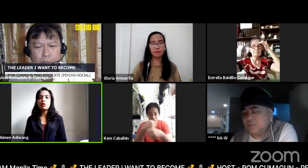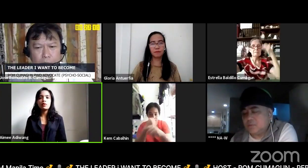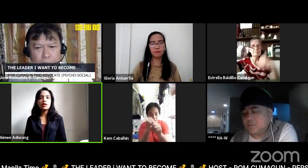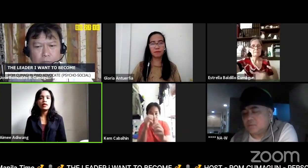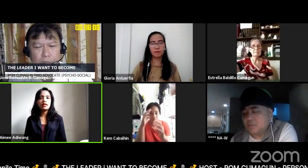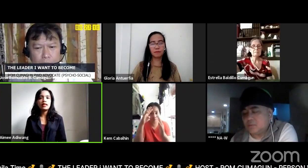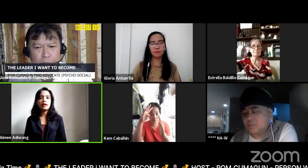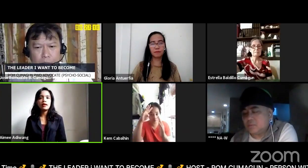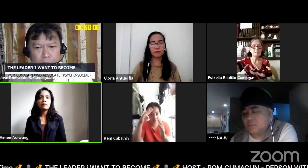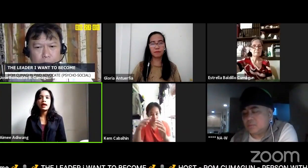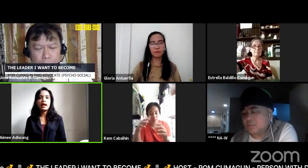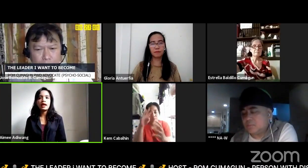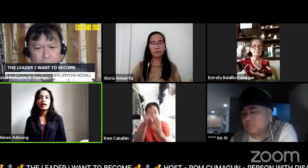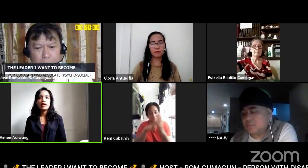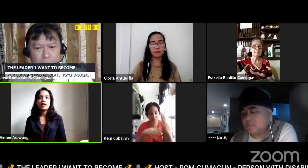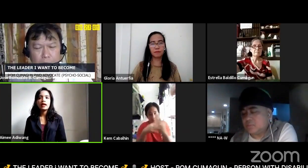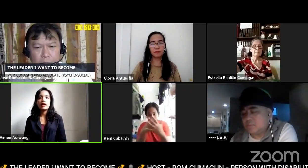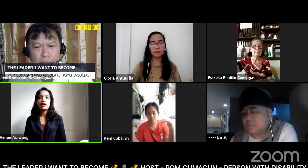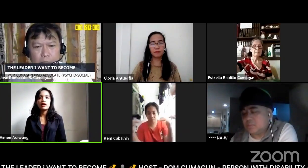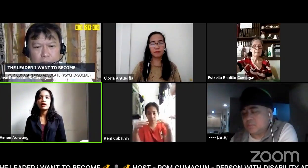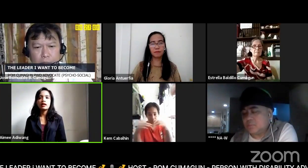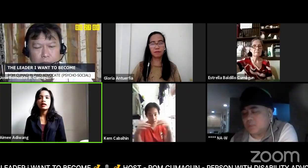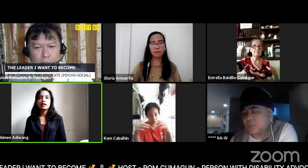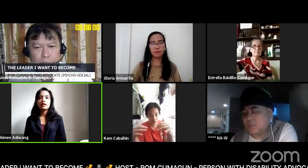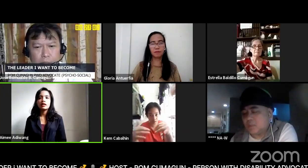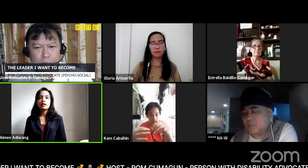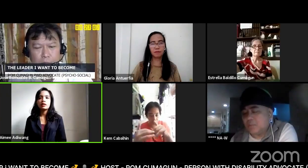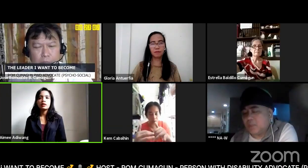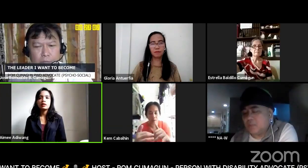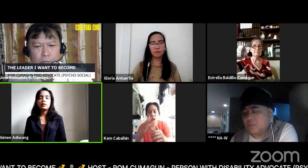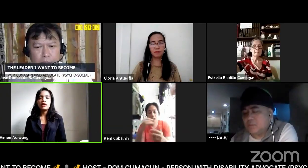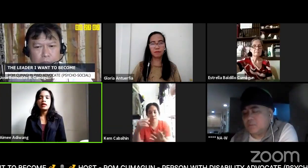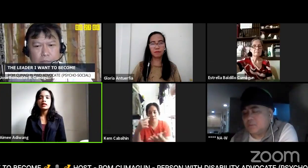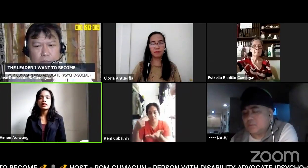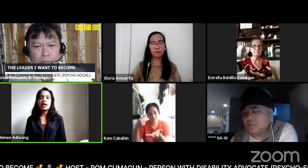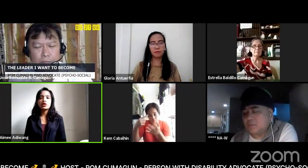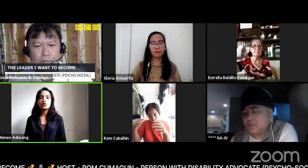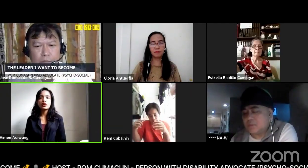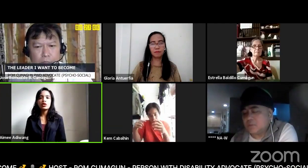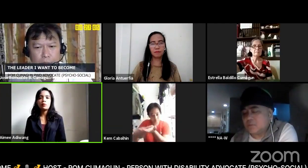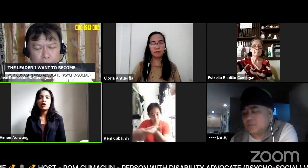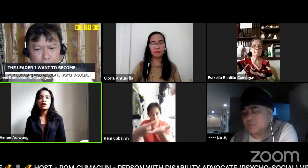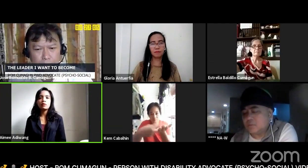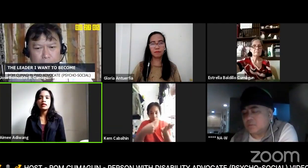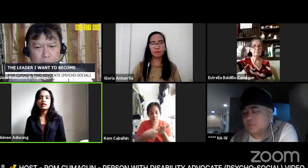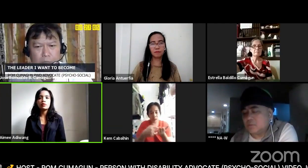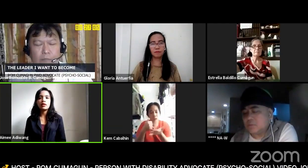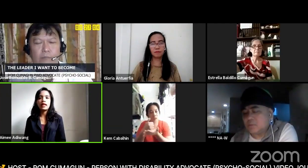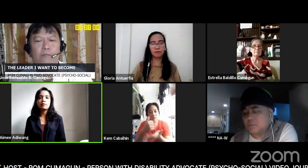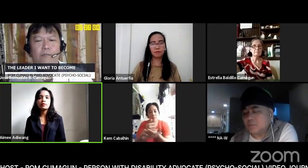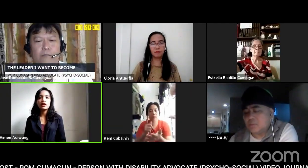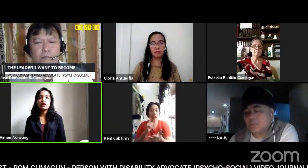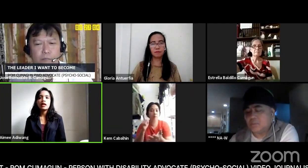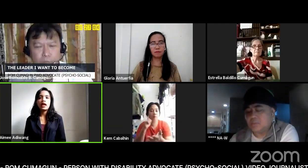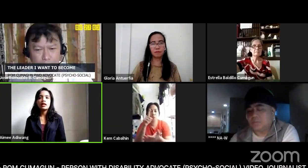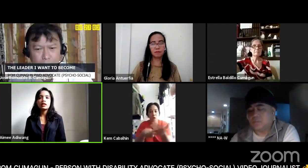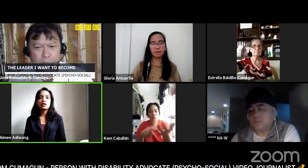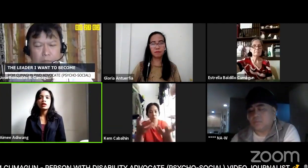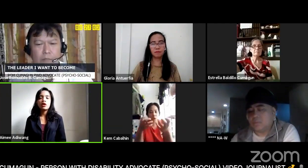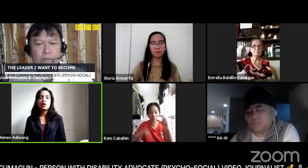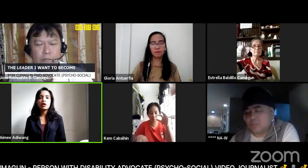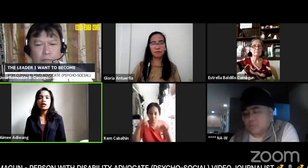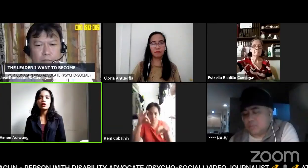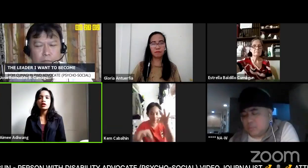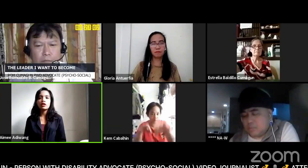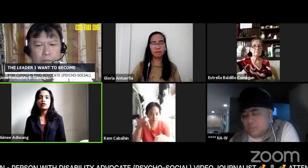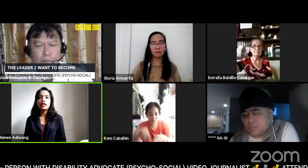First, I'm going to lead them by uh, making a schedule or appointments with them,